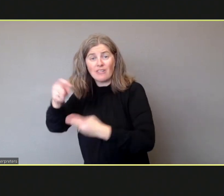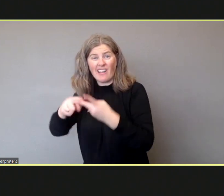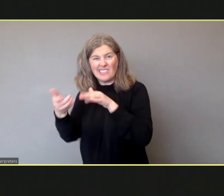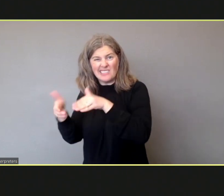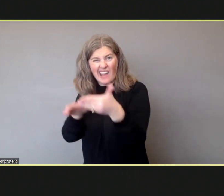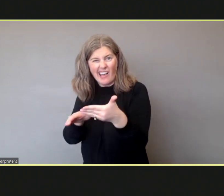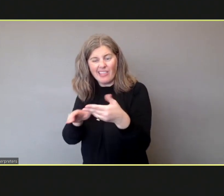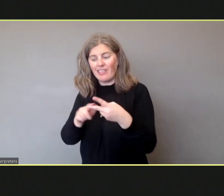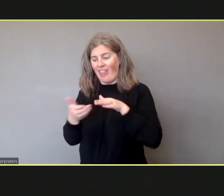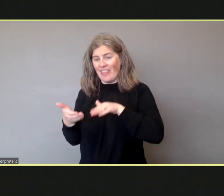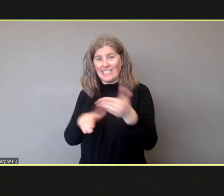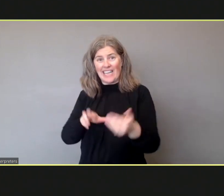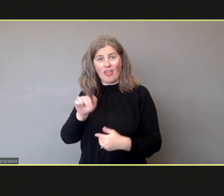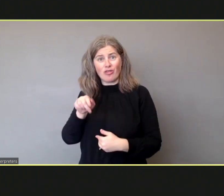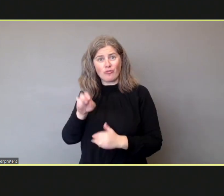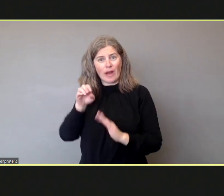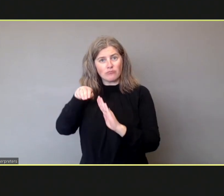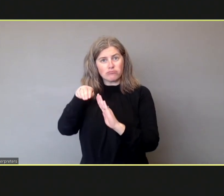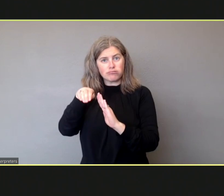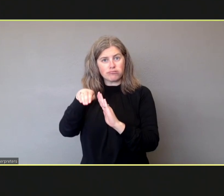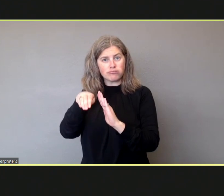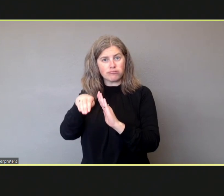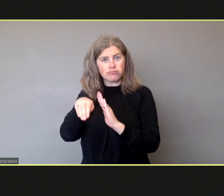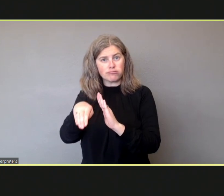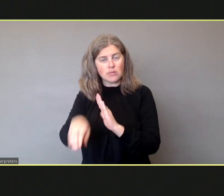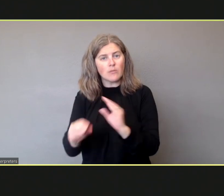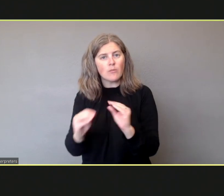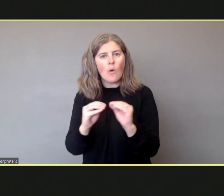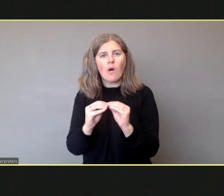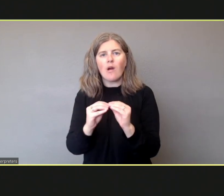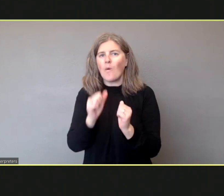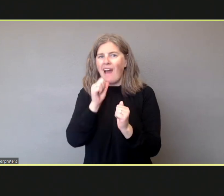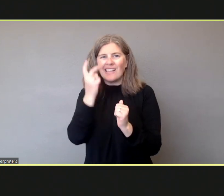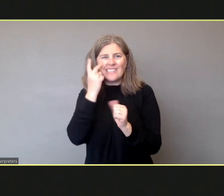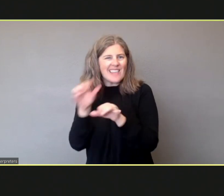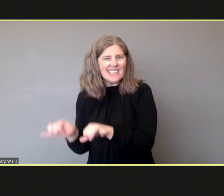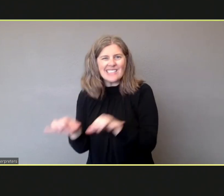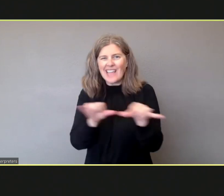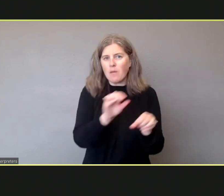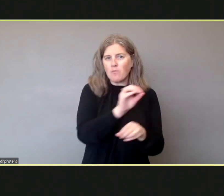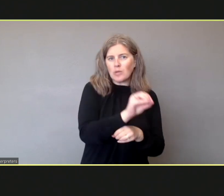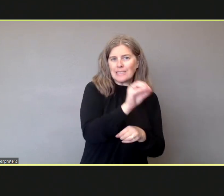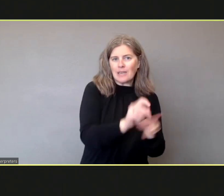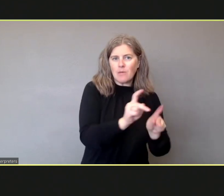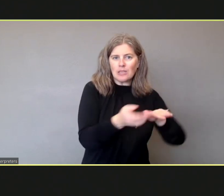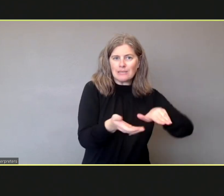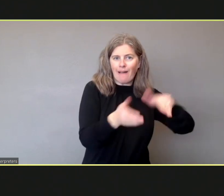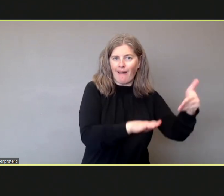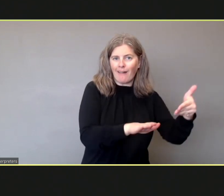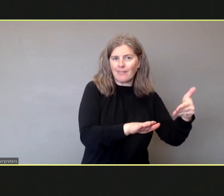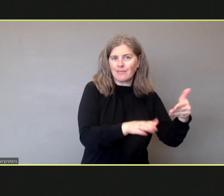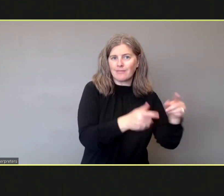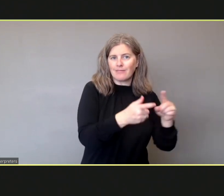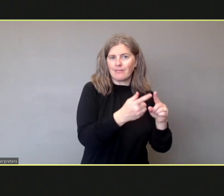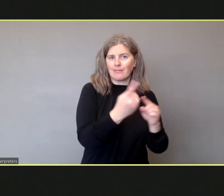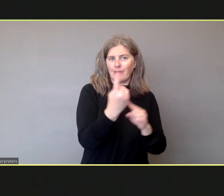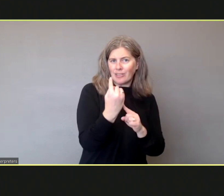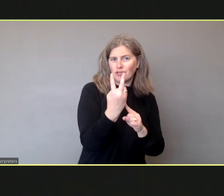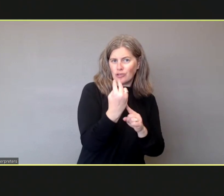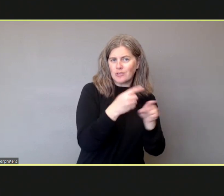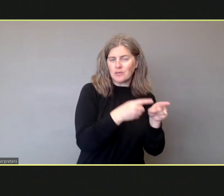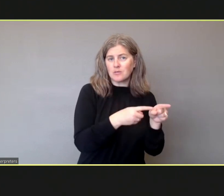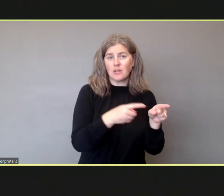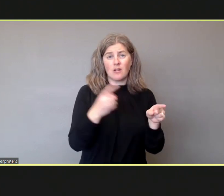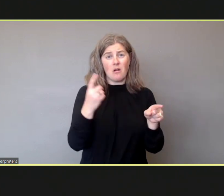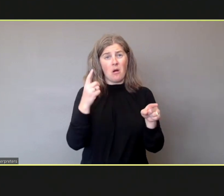mentioned, is slowly declining with new variants. We're not seeing the same percentage of people dying from COVID, partly due to changes